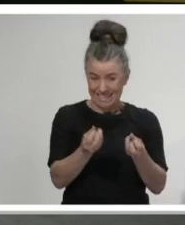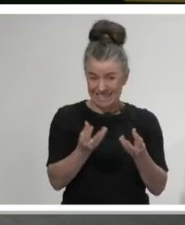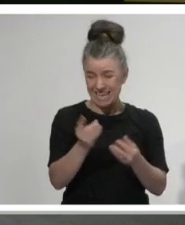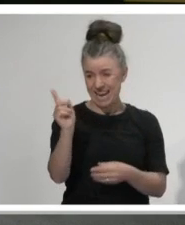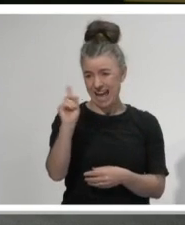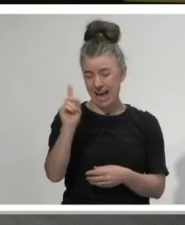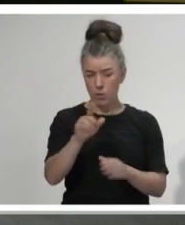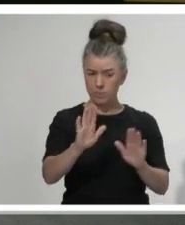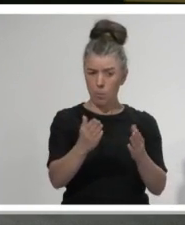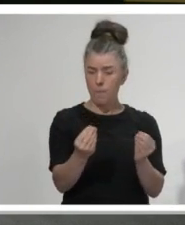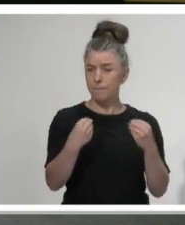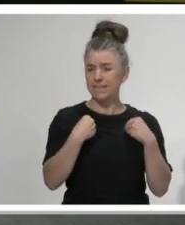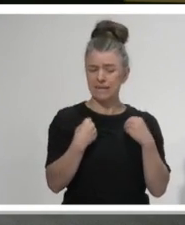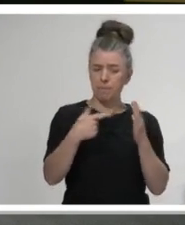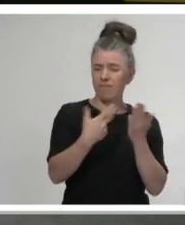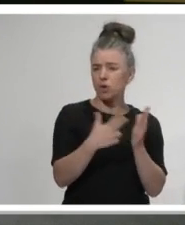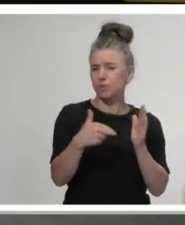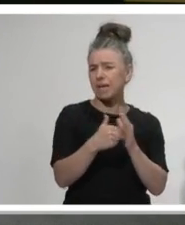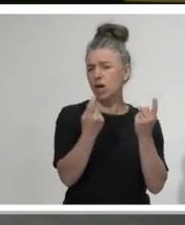such a big part in our economy.